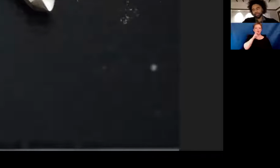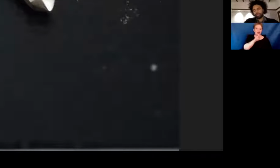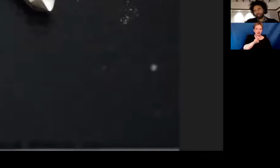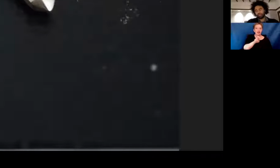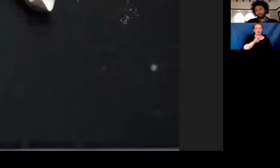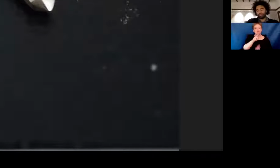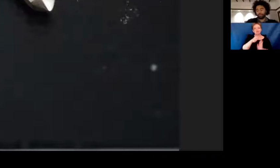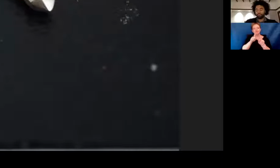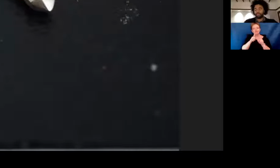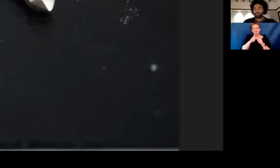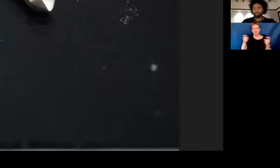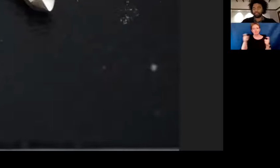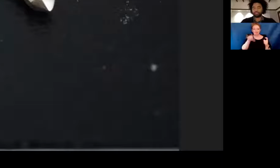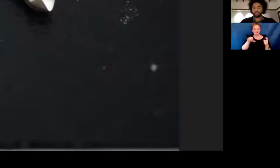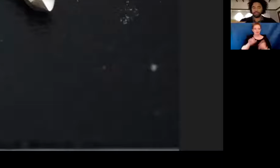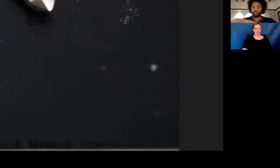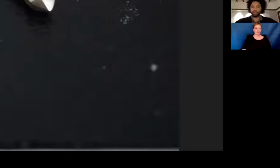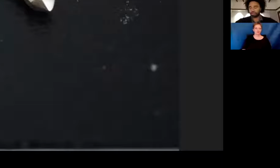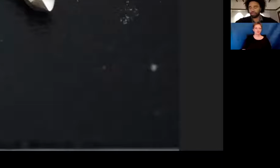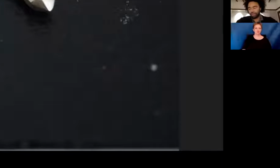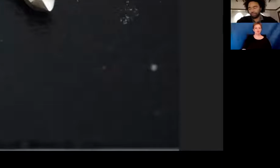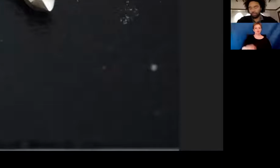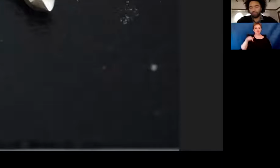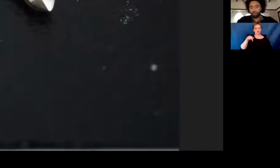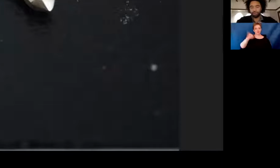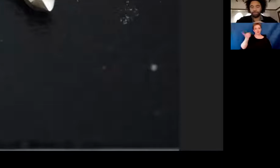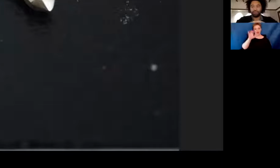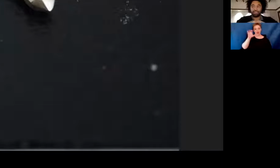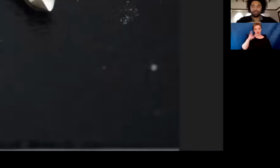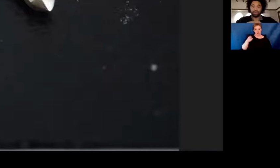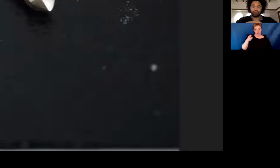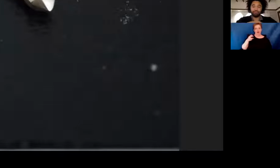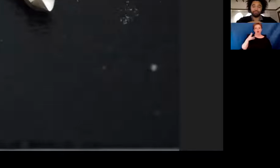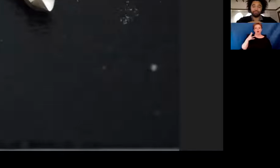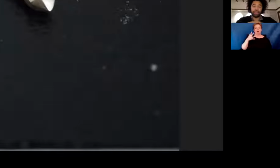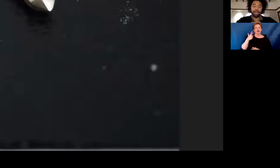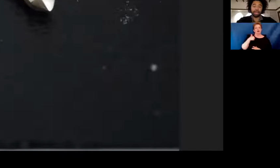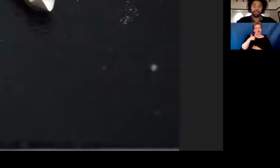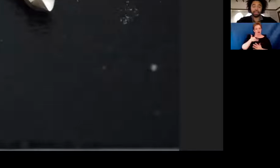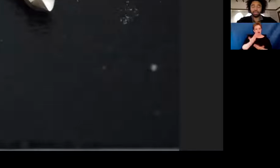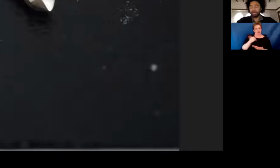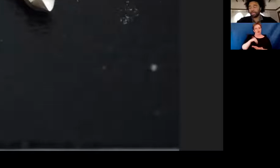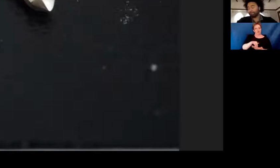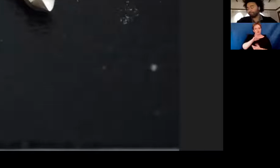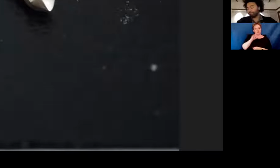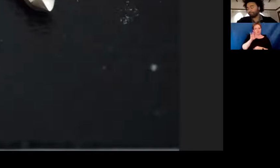This process of being at the James Castle House has also been more of a reinvestment of my